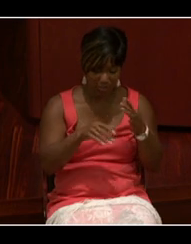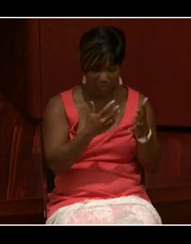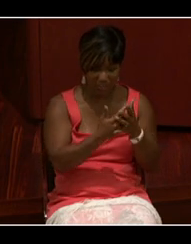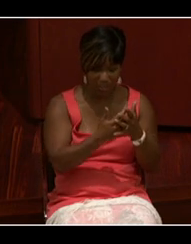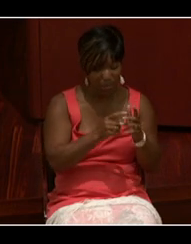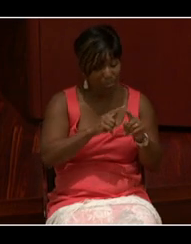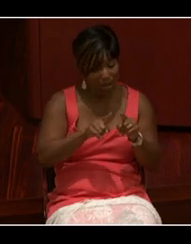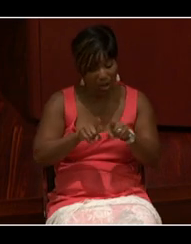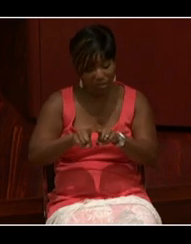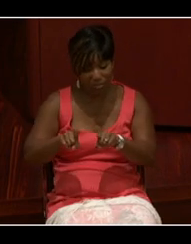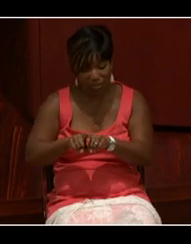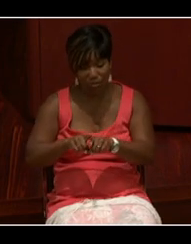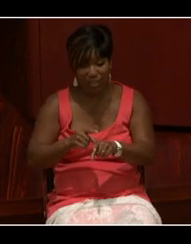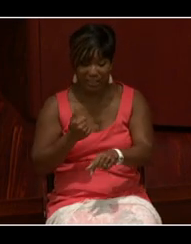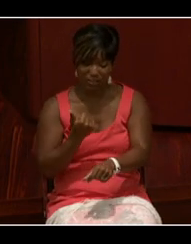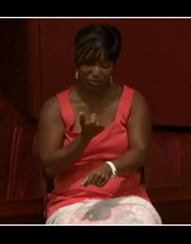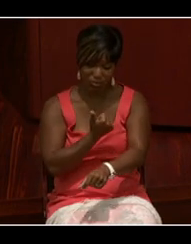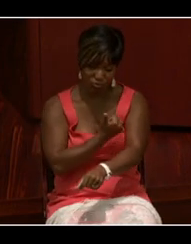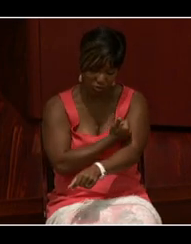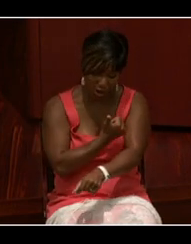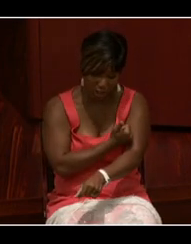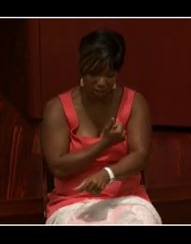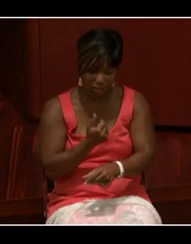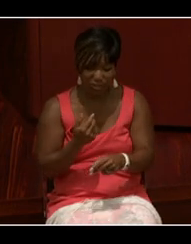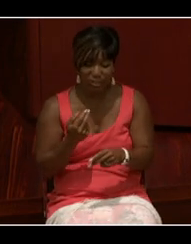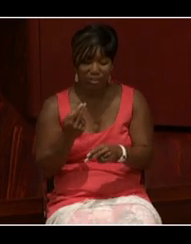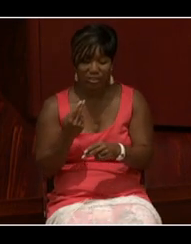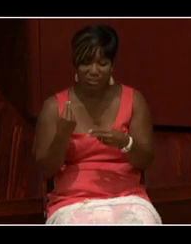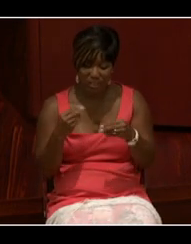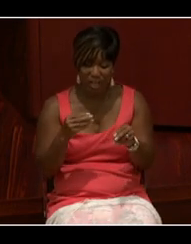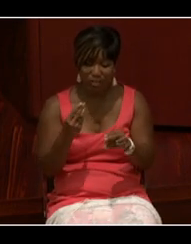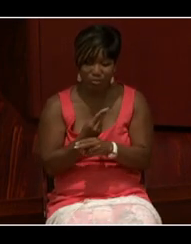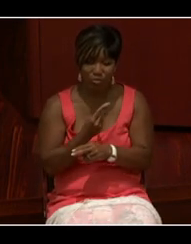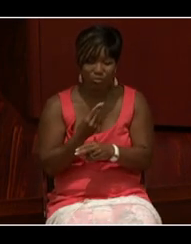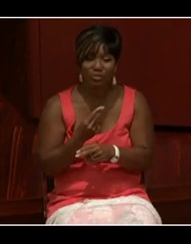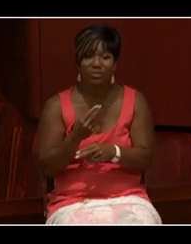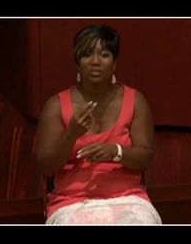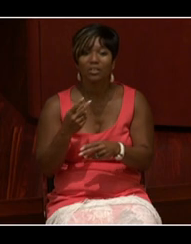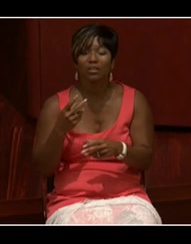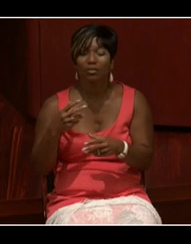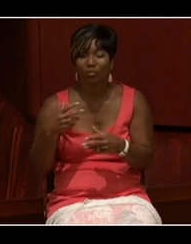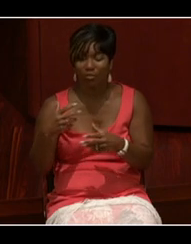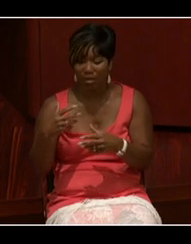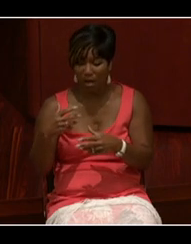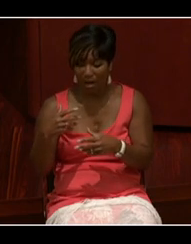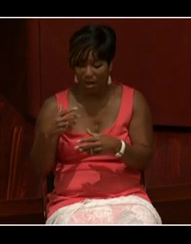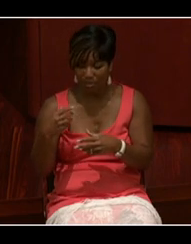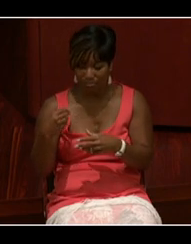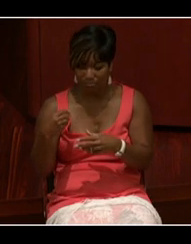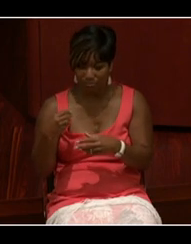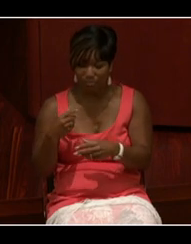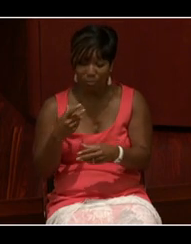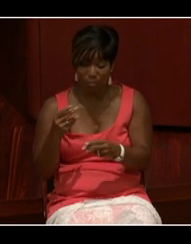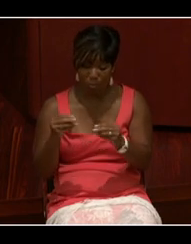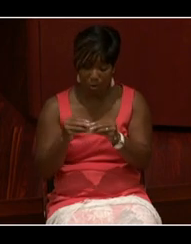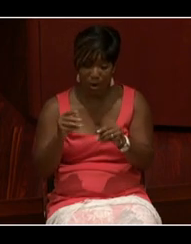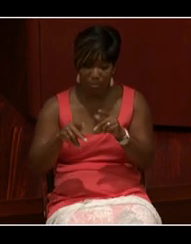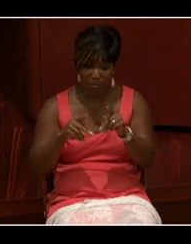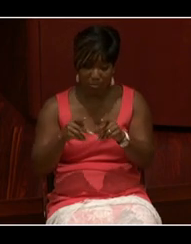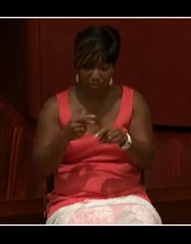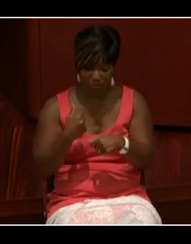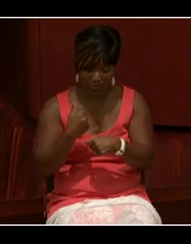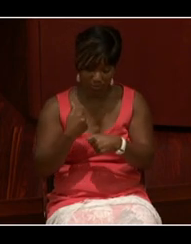the brink of capacity. In 1925, for example, narcotics offenders outnumbered alcohol offenders 10 to